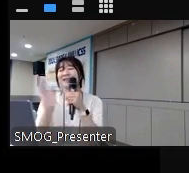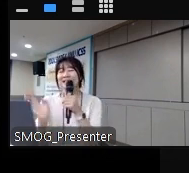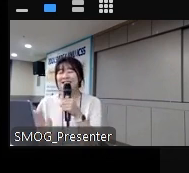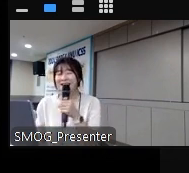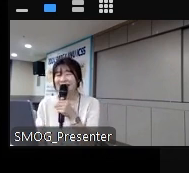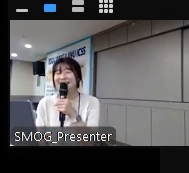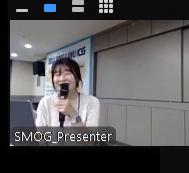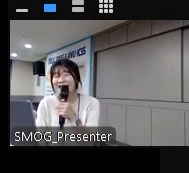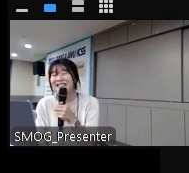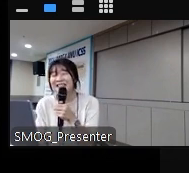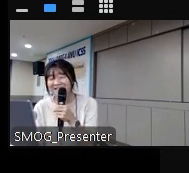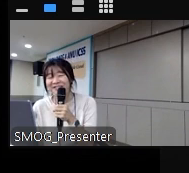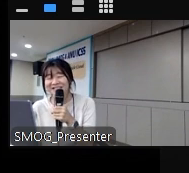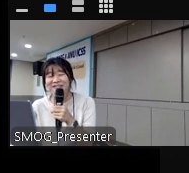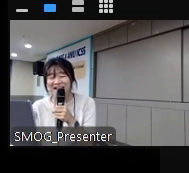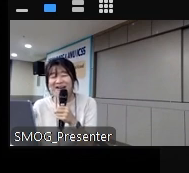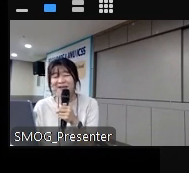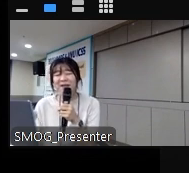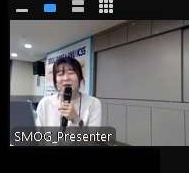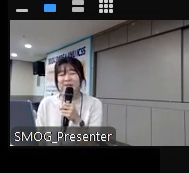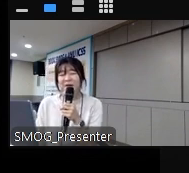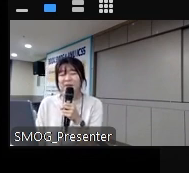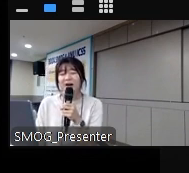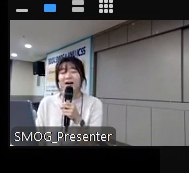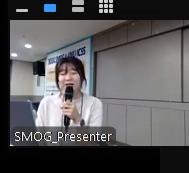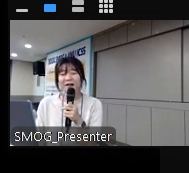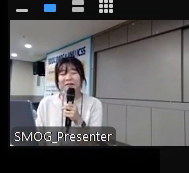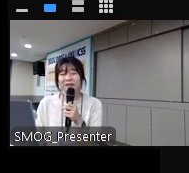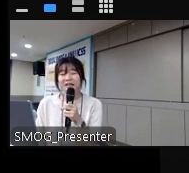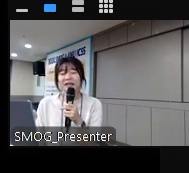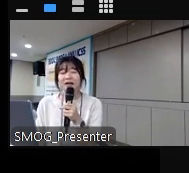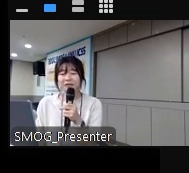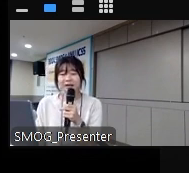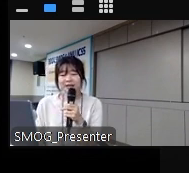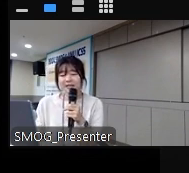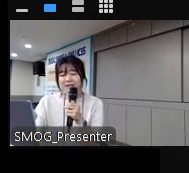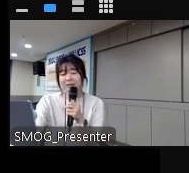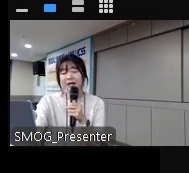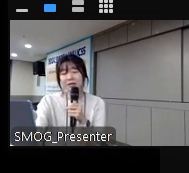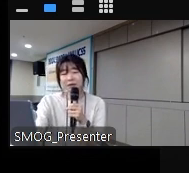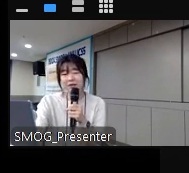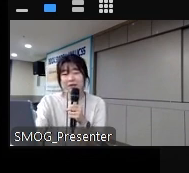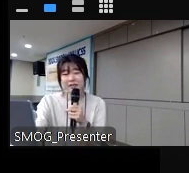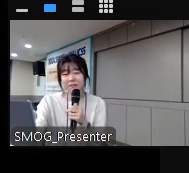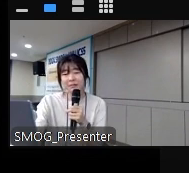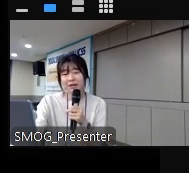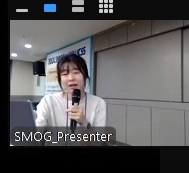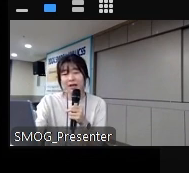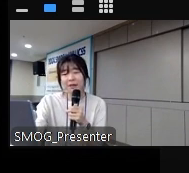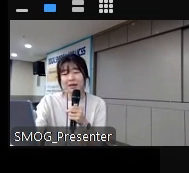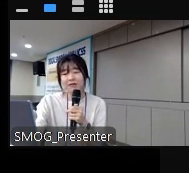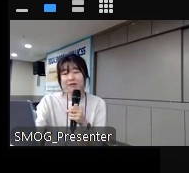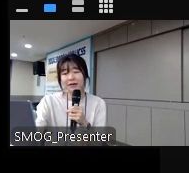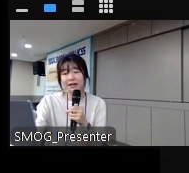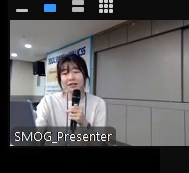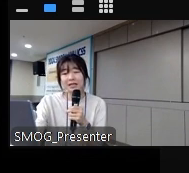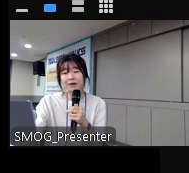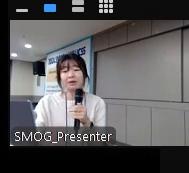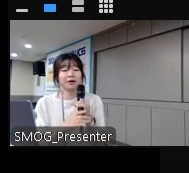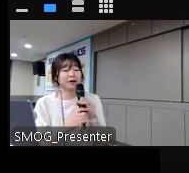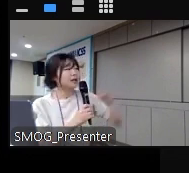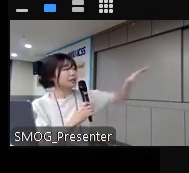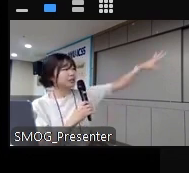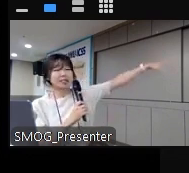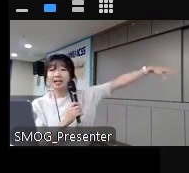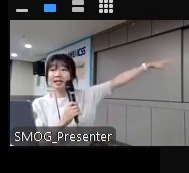her it's a linguistics conference for now. But we are thinking of running this because we also skipped many of our factors that we